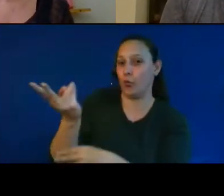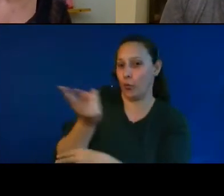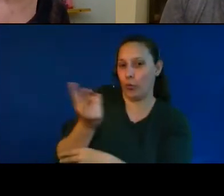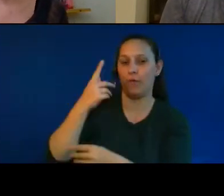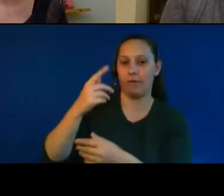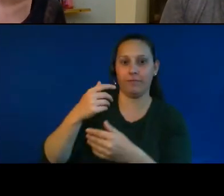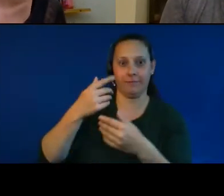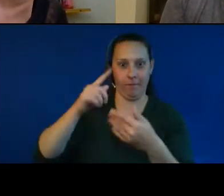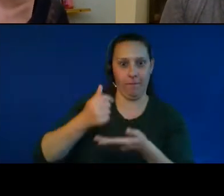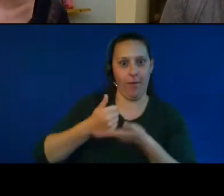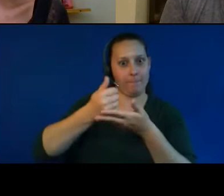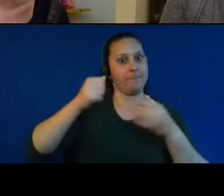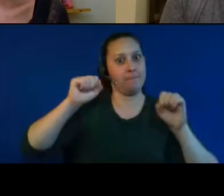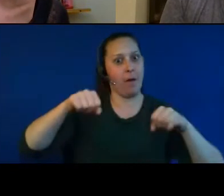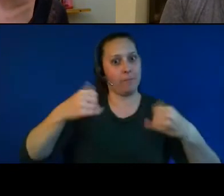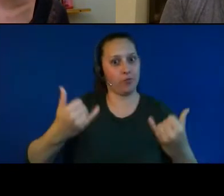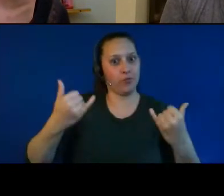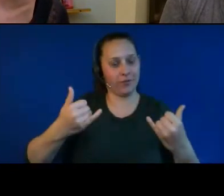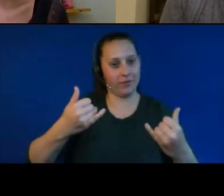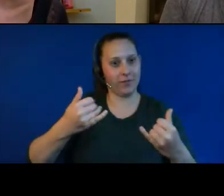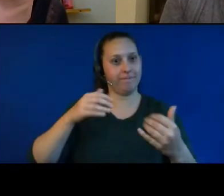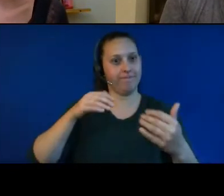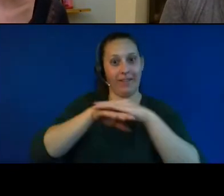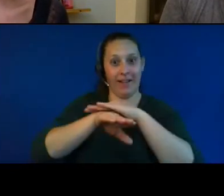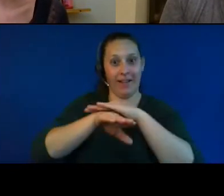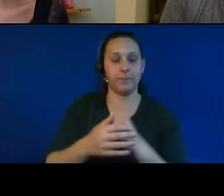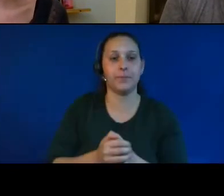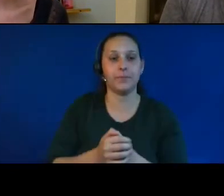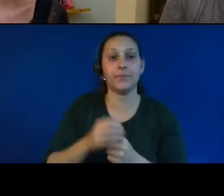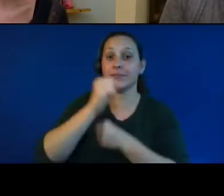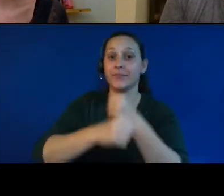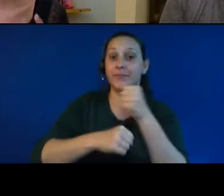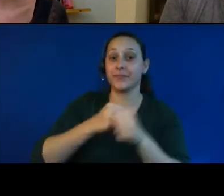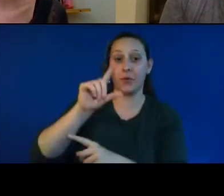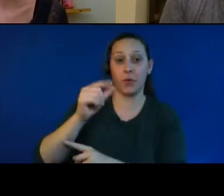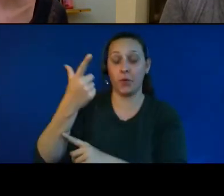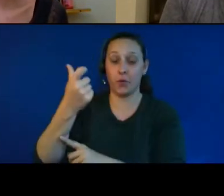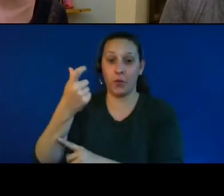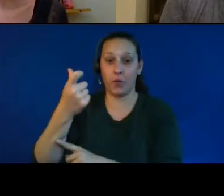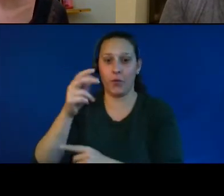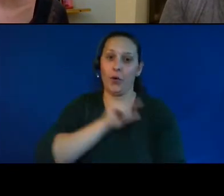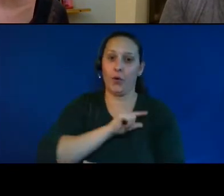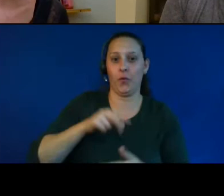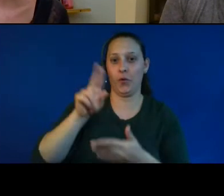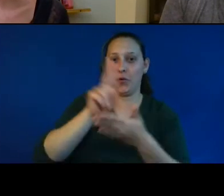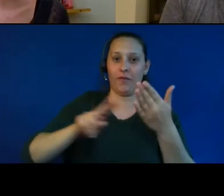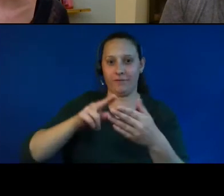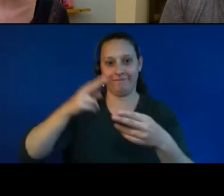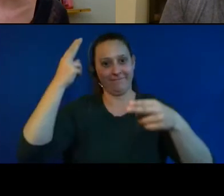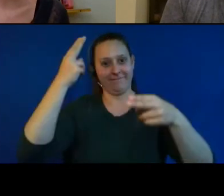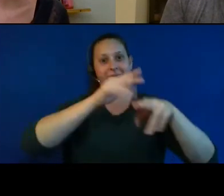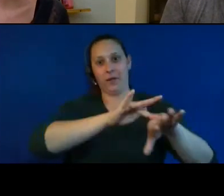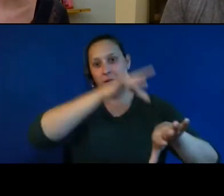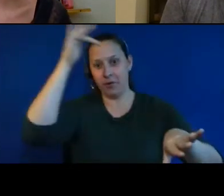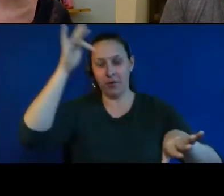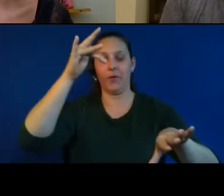So in 2021, Queen's University was named the Entrepreneurial University at the Dishponde